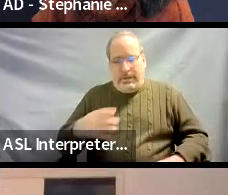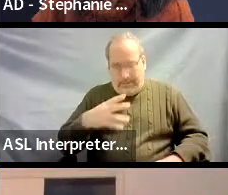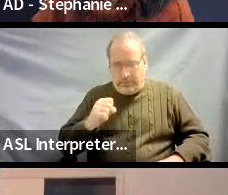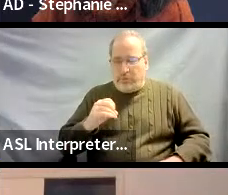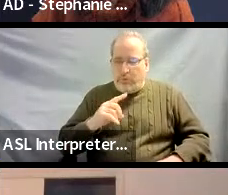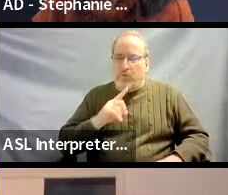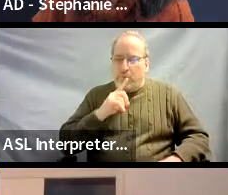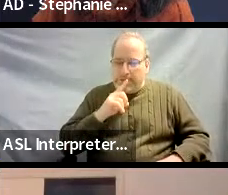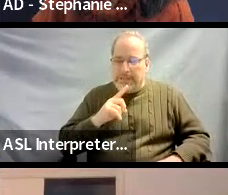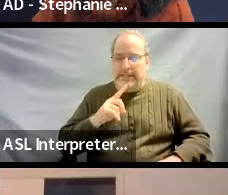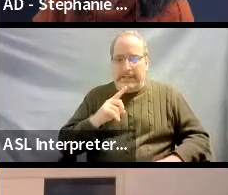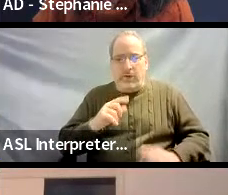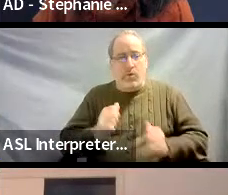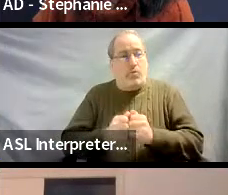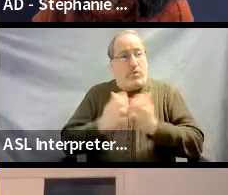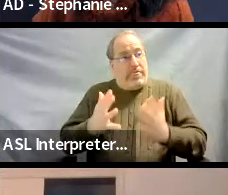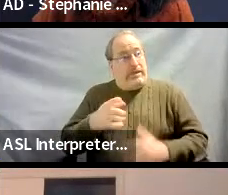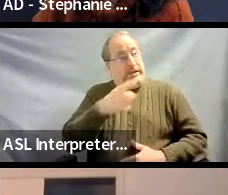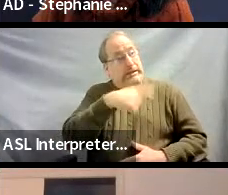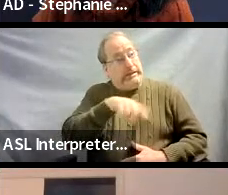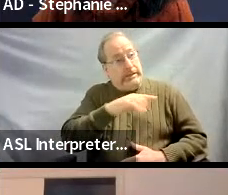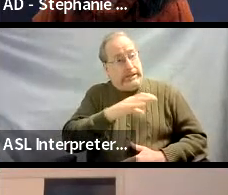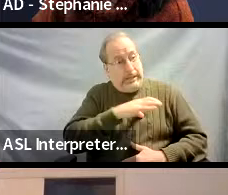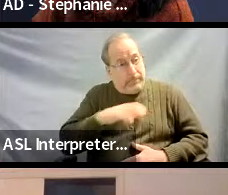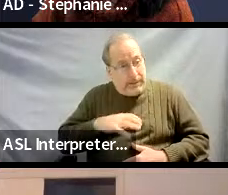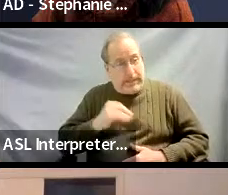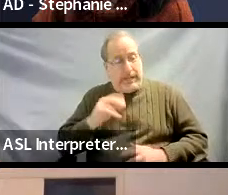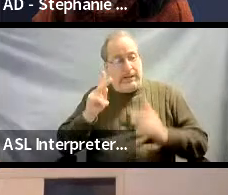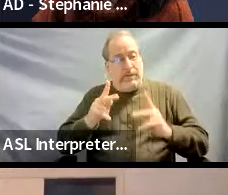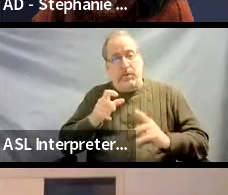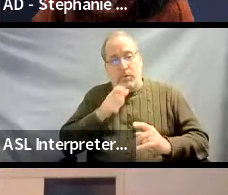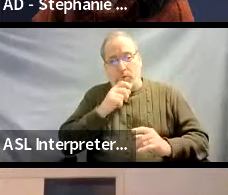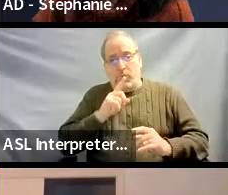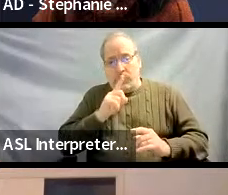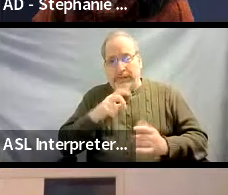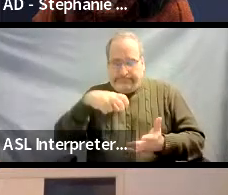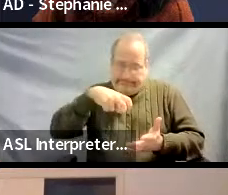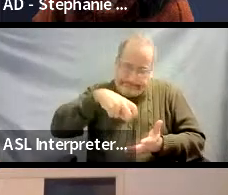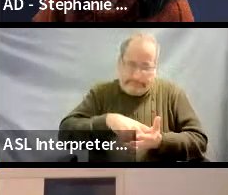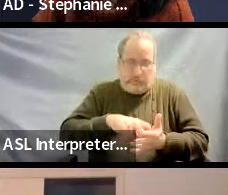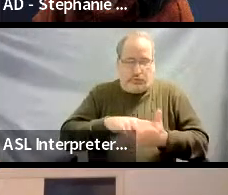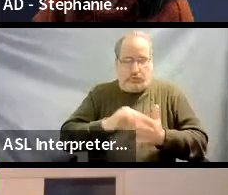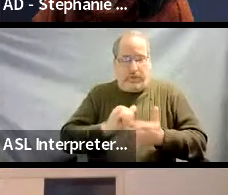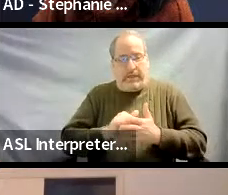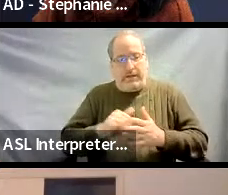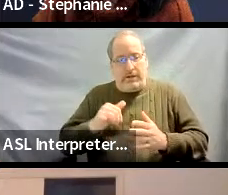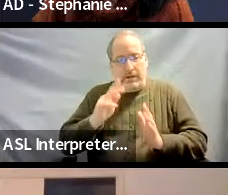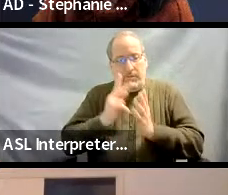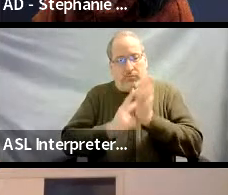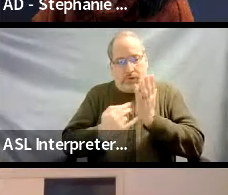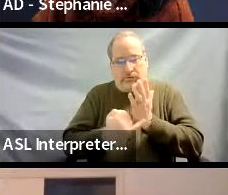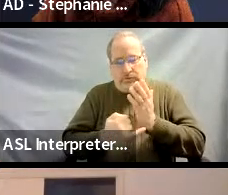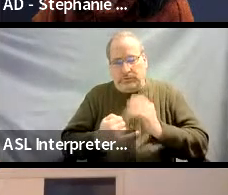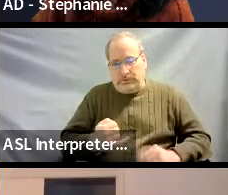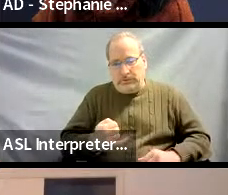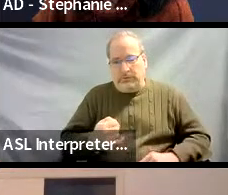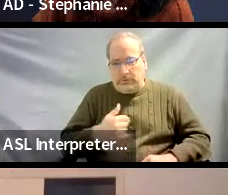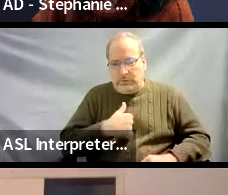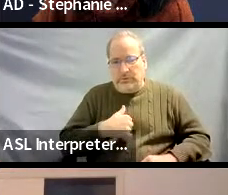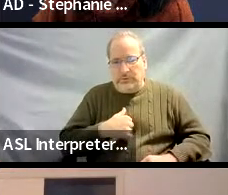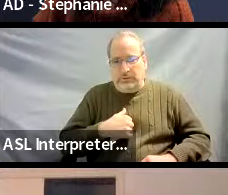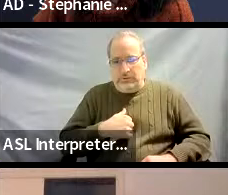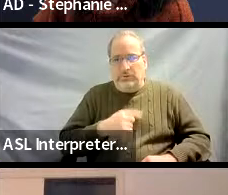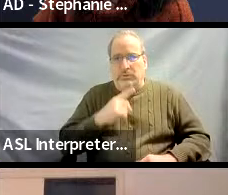really, without this committee and the folks dedicated to this project, this thing wouldn't have happened. And so I think just